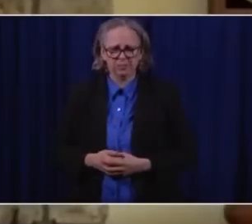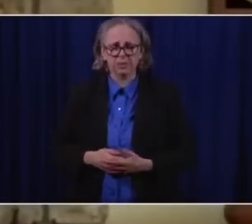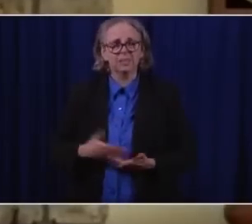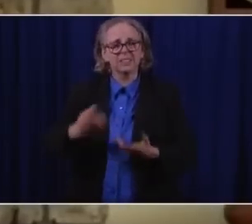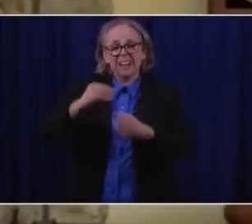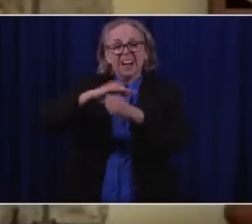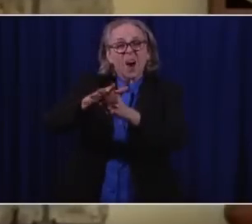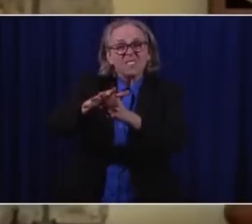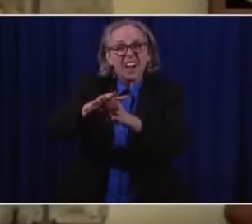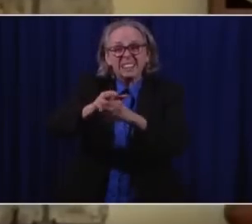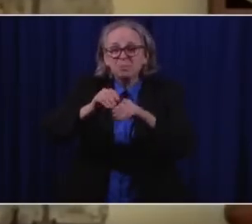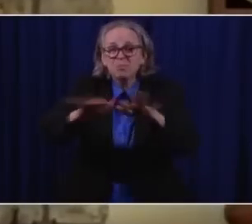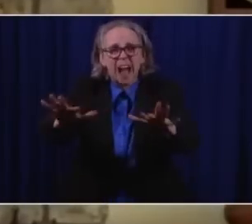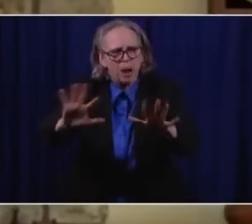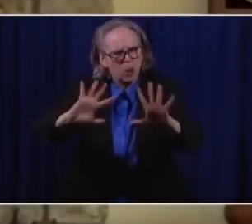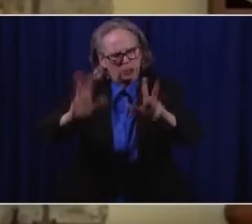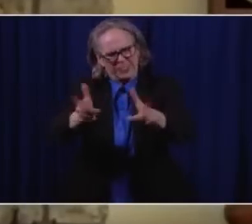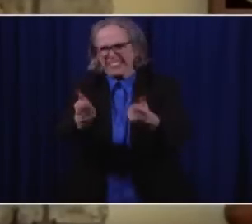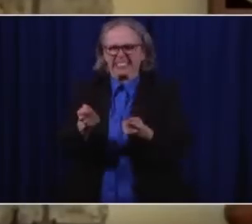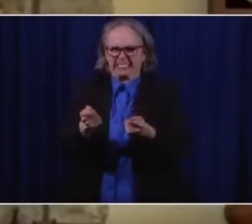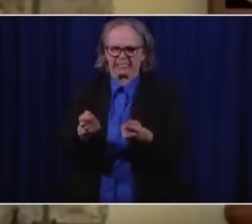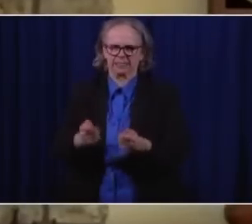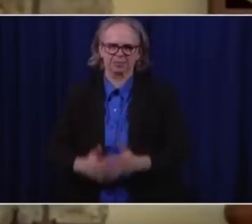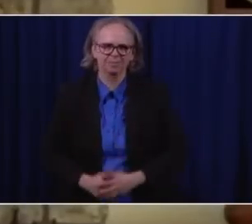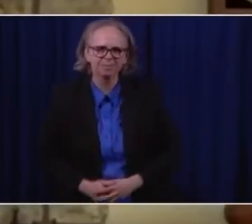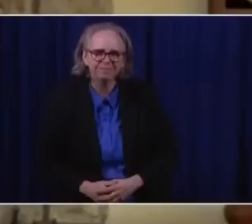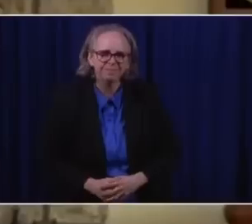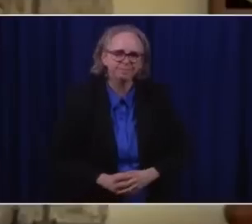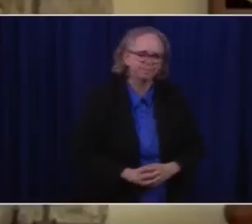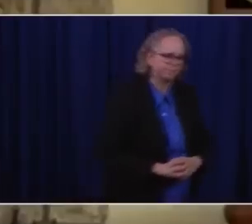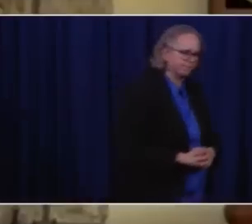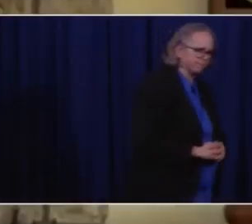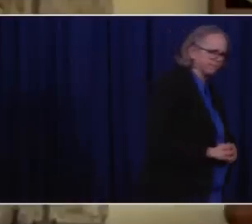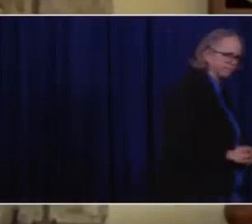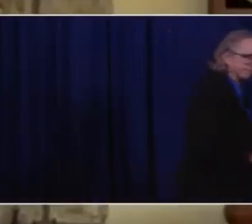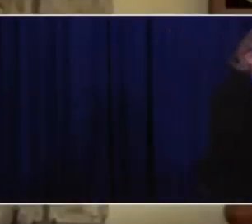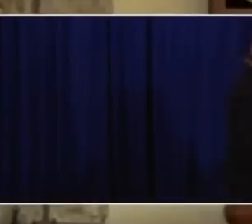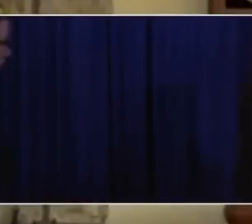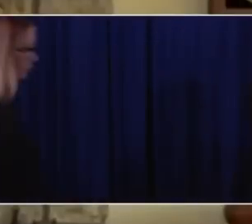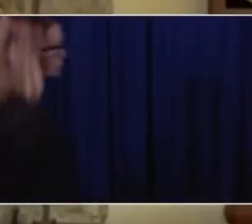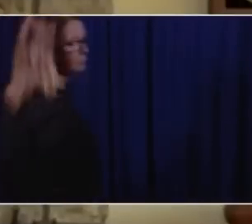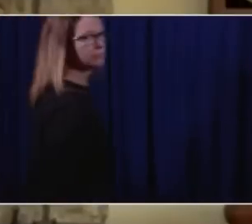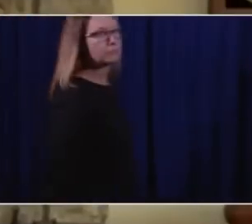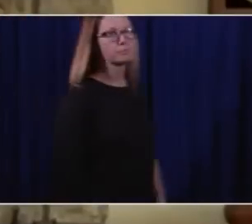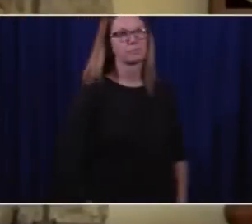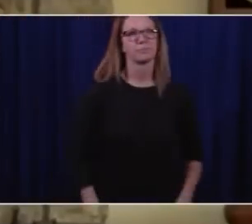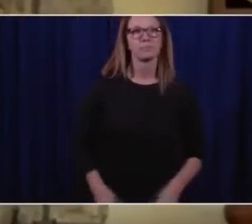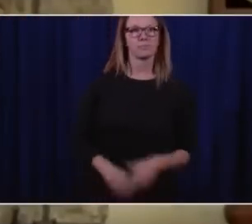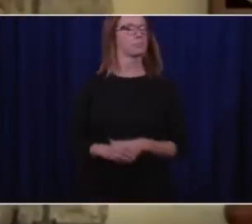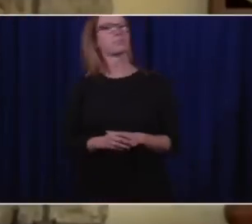Governor, next question is the last question for today, and it belongs to Adrienne Robbins at WCMH in Columbus.